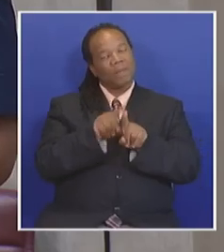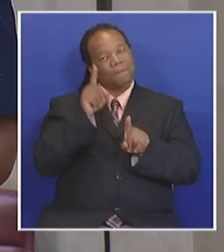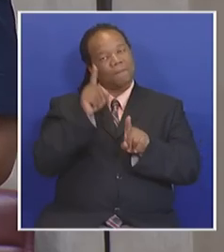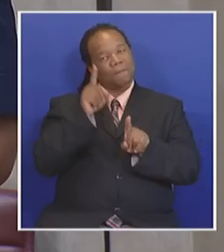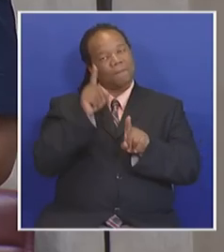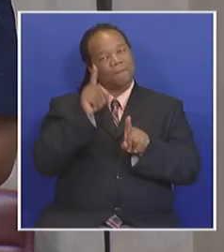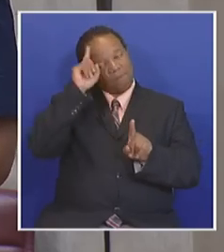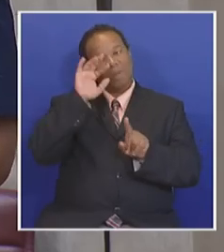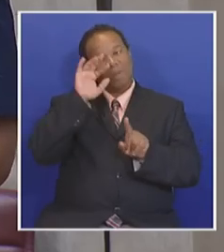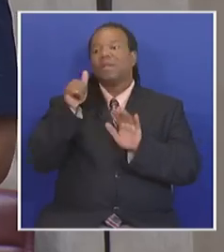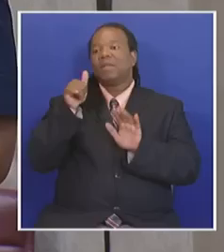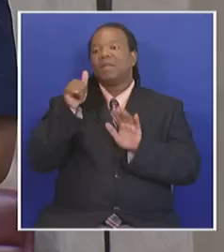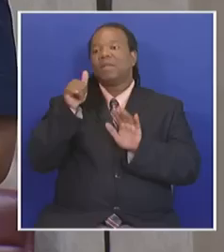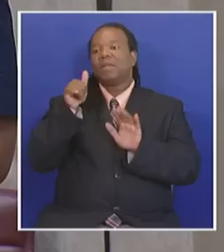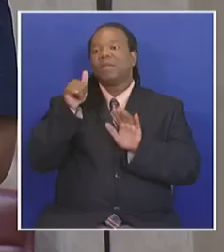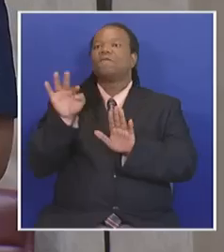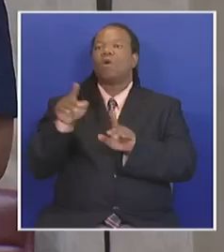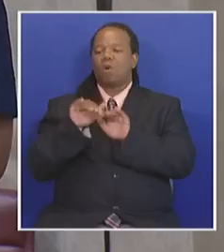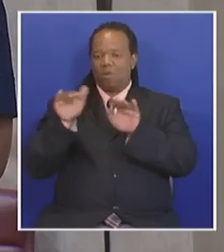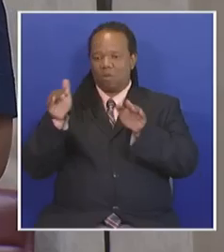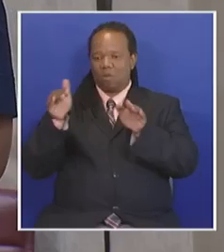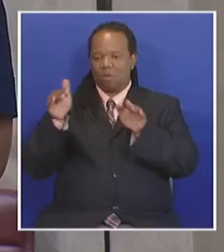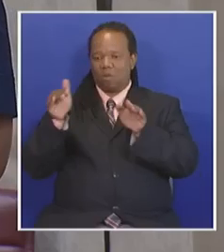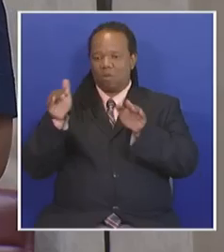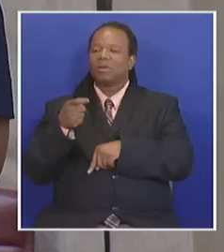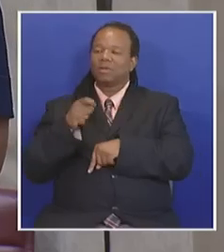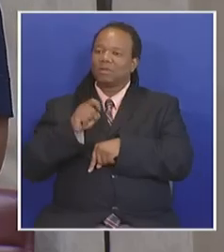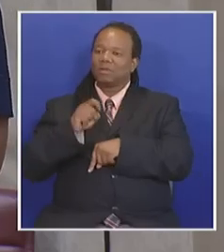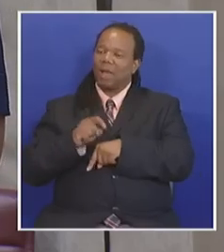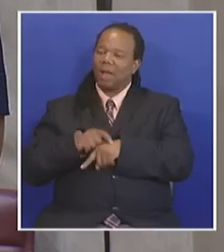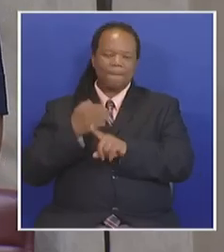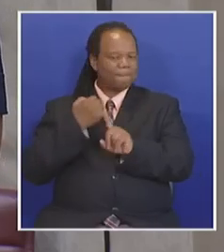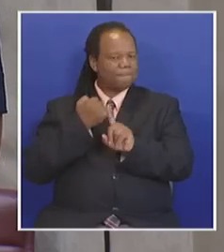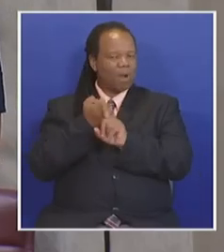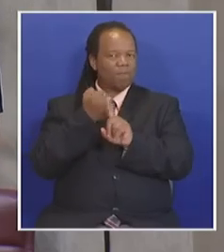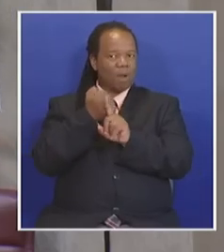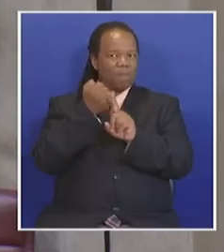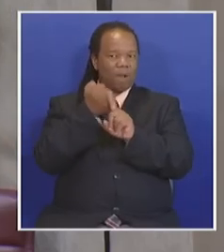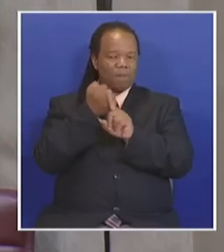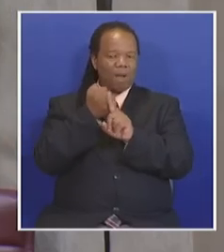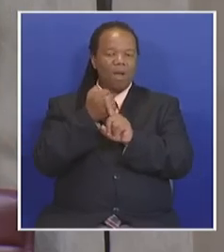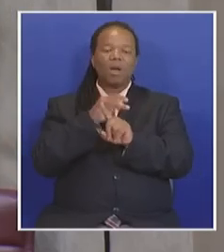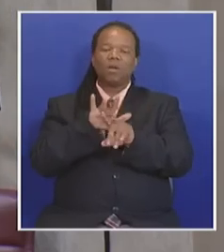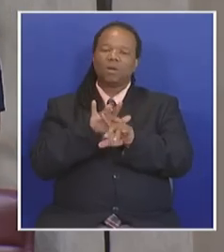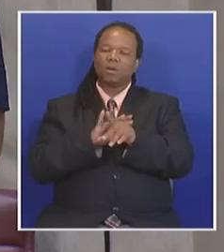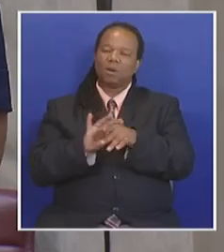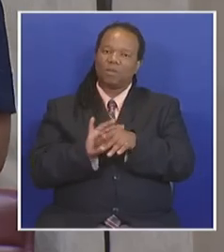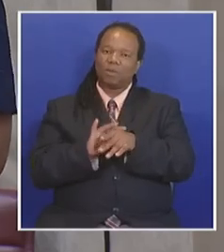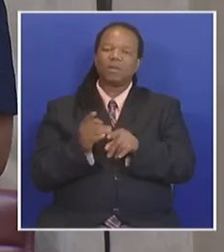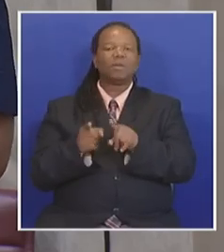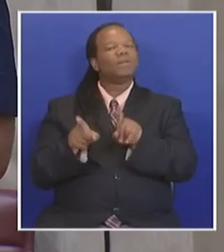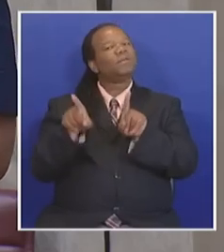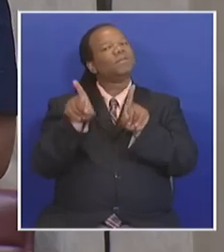in 1964, having spent half of a century of his life fighting against racism. The very man who proclaimed